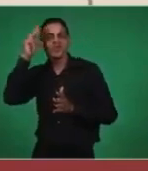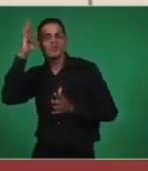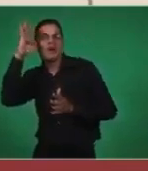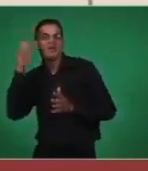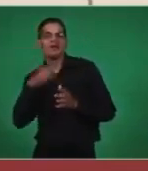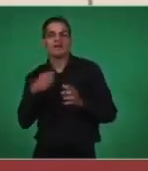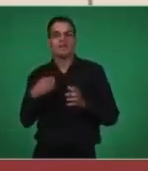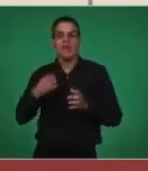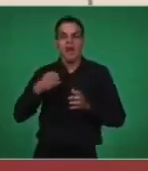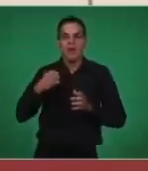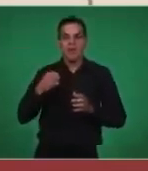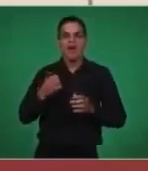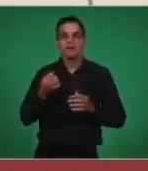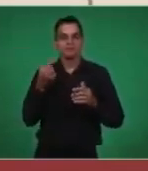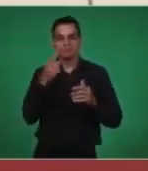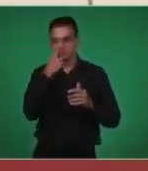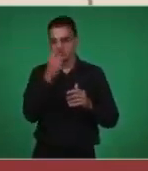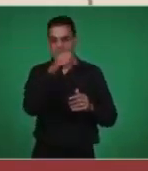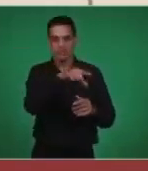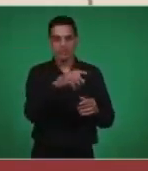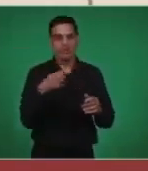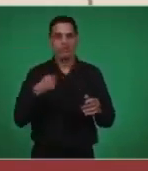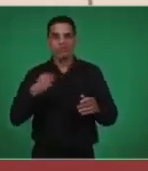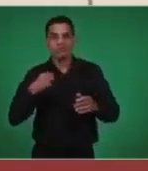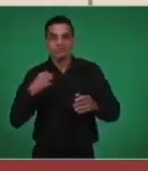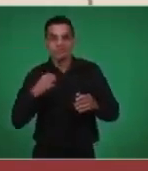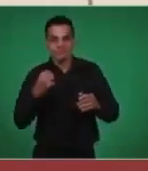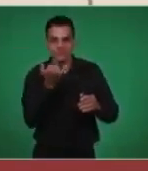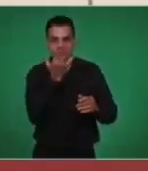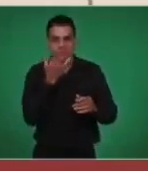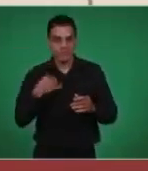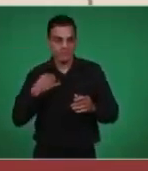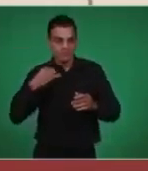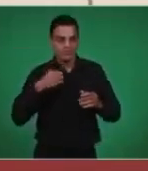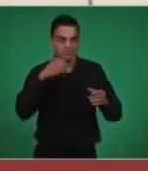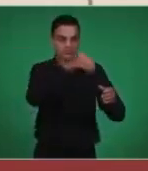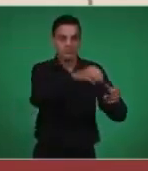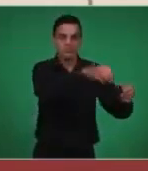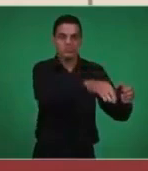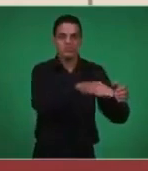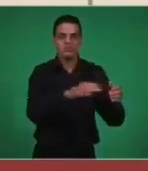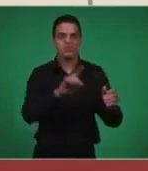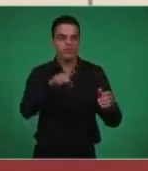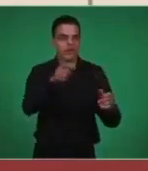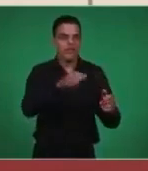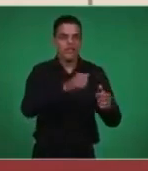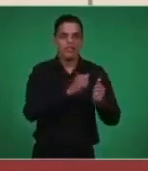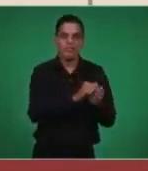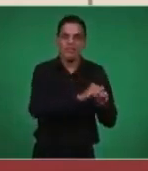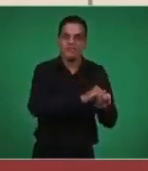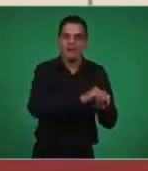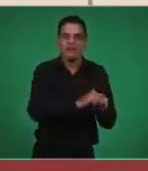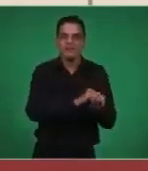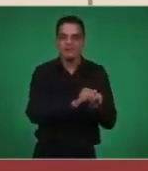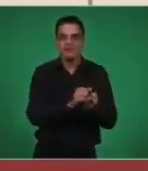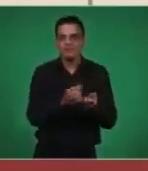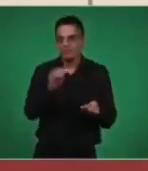But if your child comes and the clothing is dirty, put it on the laundry bin.